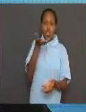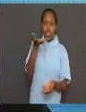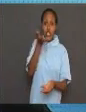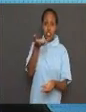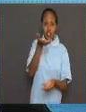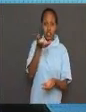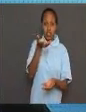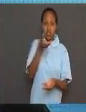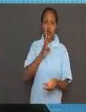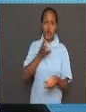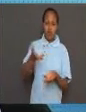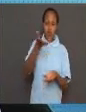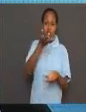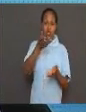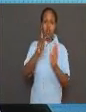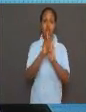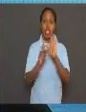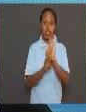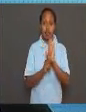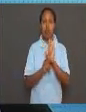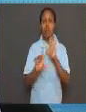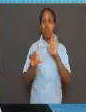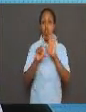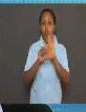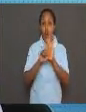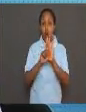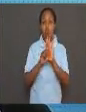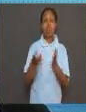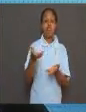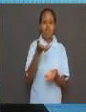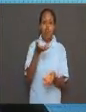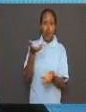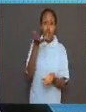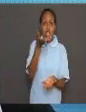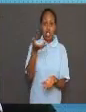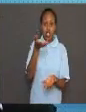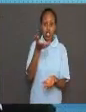principle, or the law of flotation,